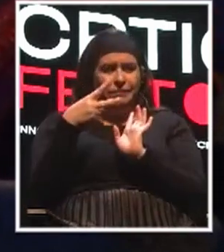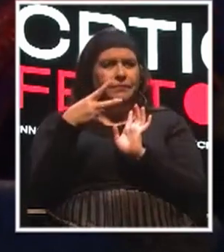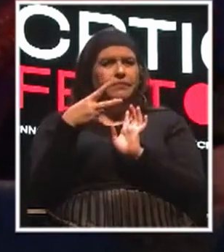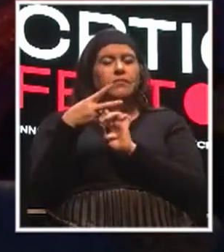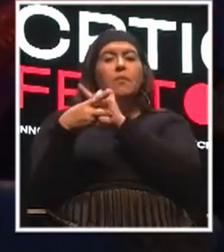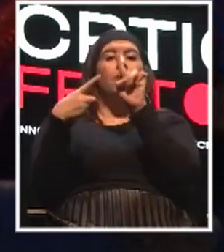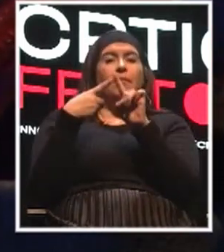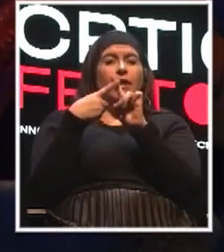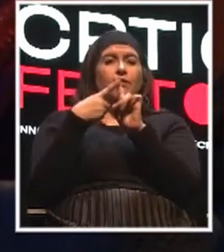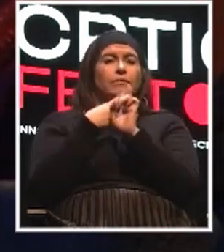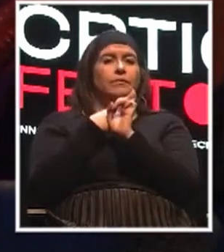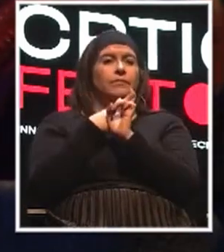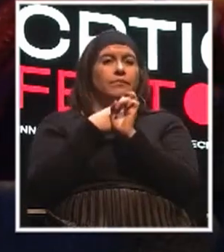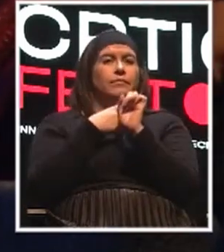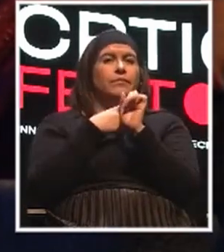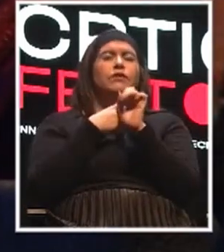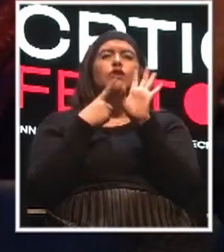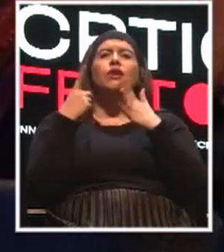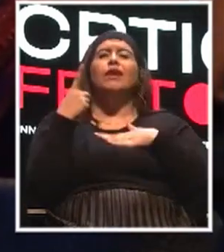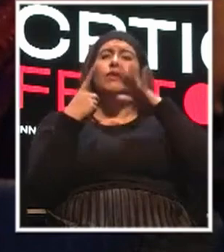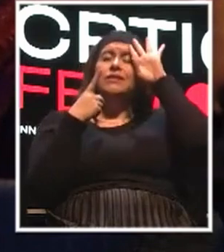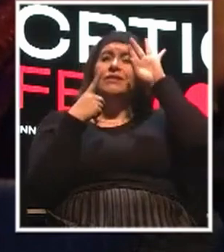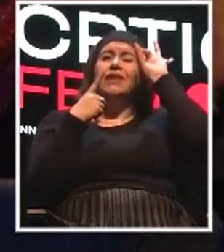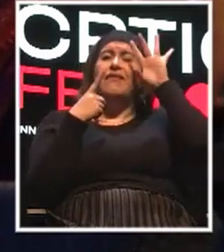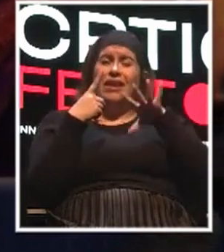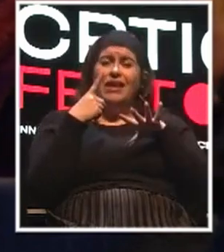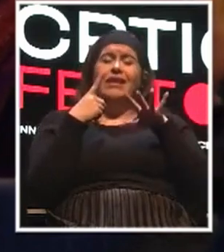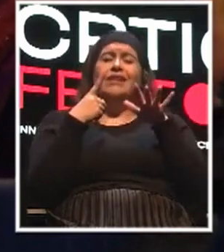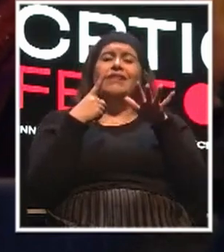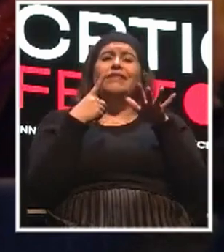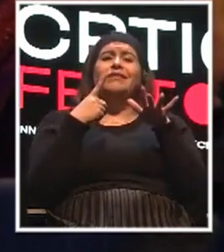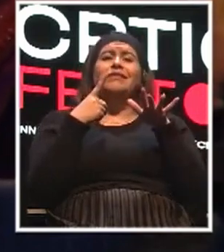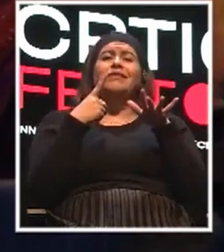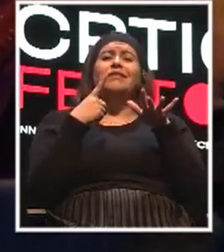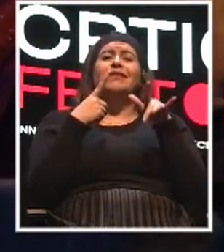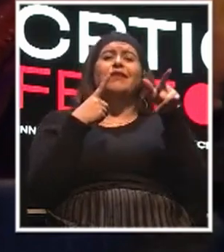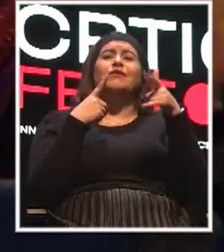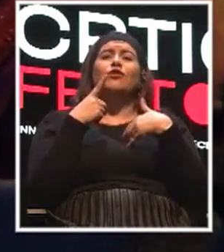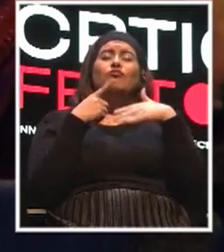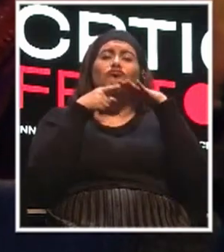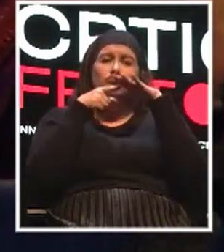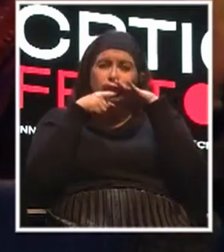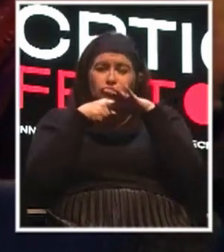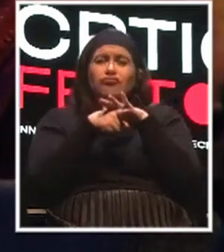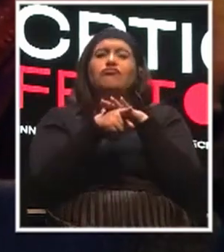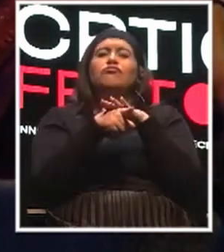First, I want to know how do you feel about the intervention of